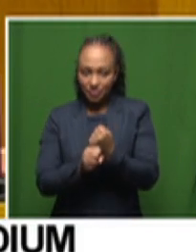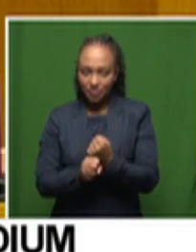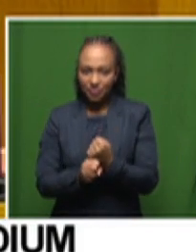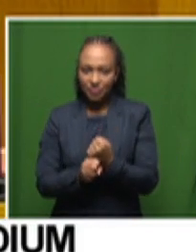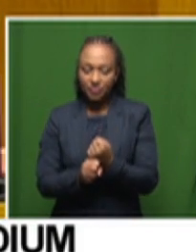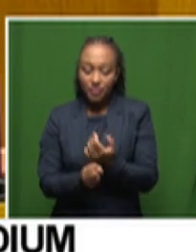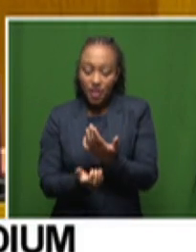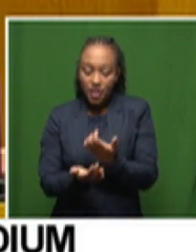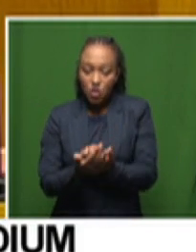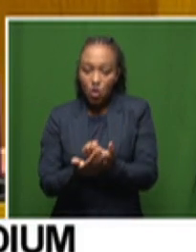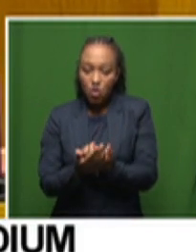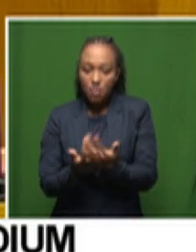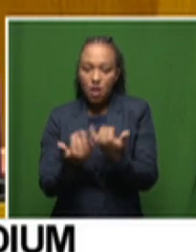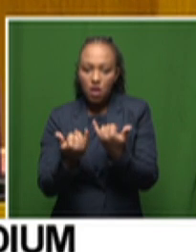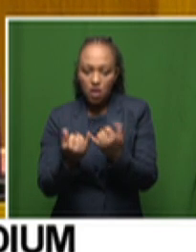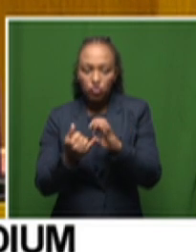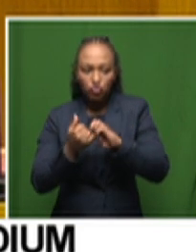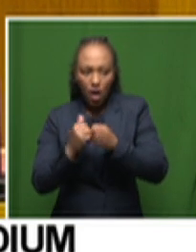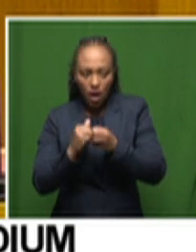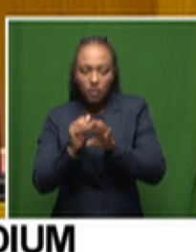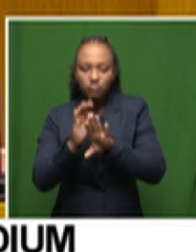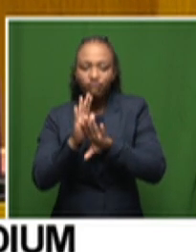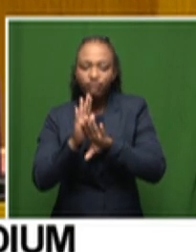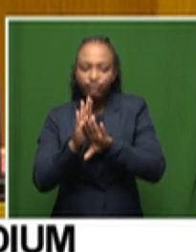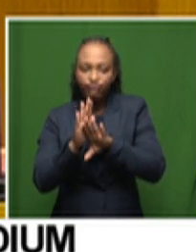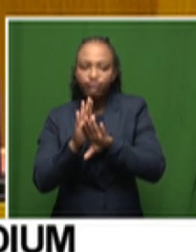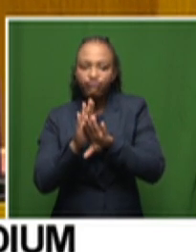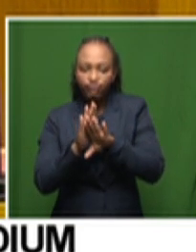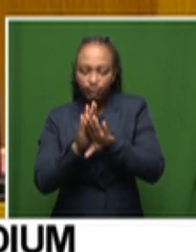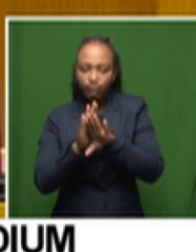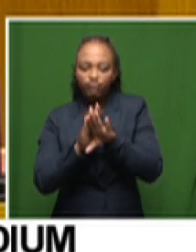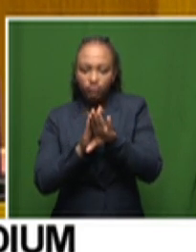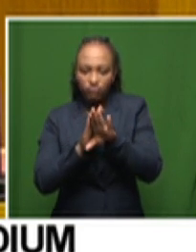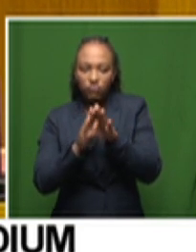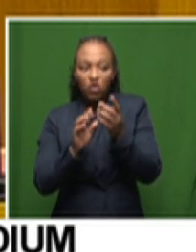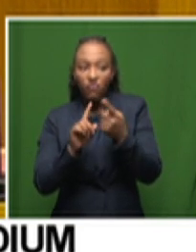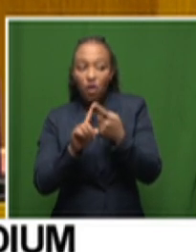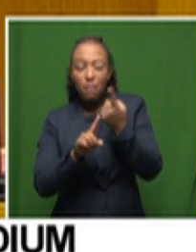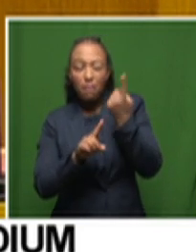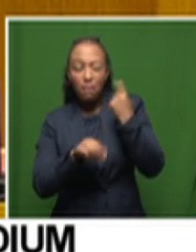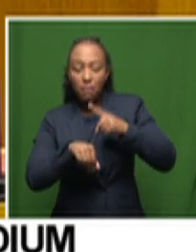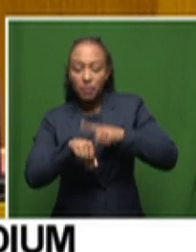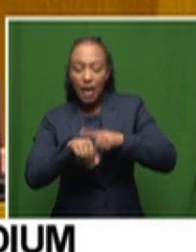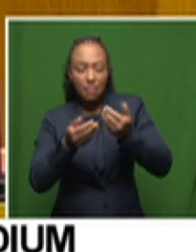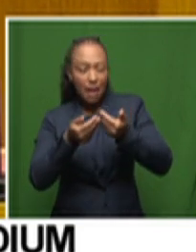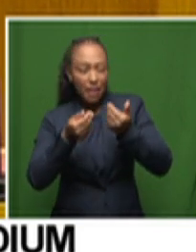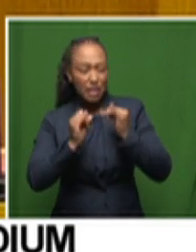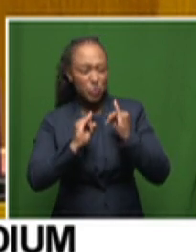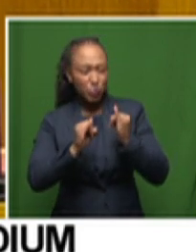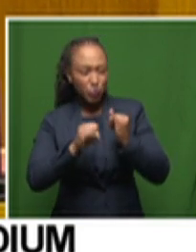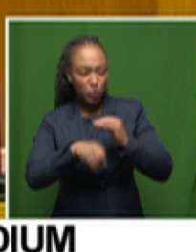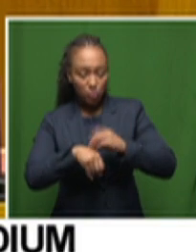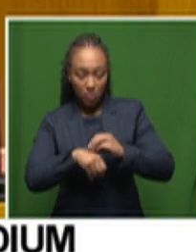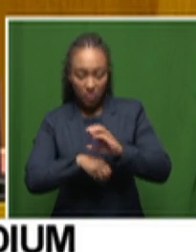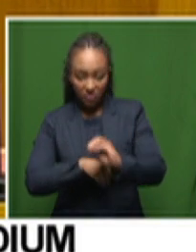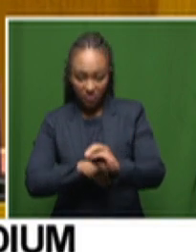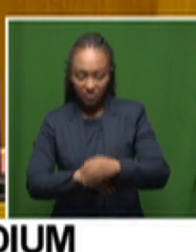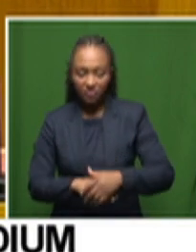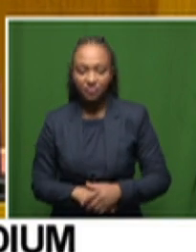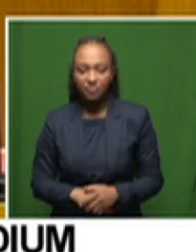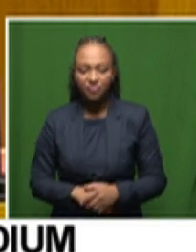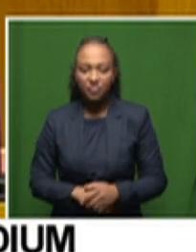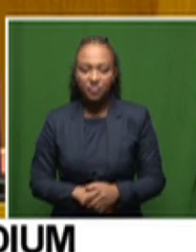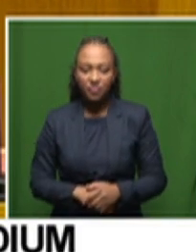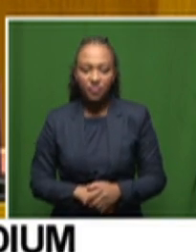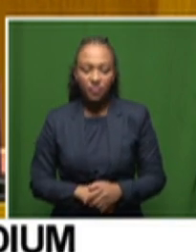the economy began to re-emerge from the apartheid crisis. Real GDP